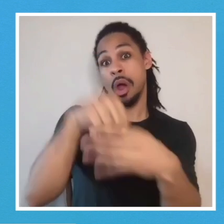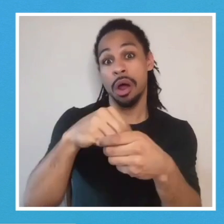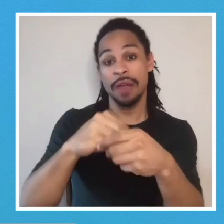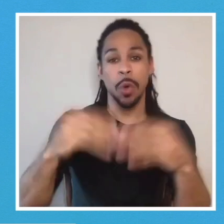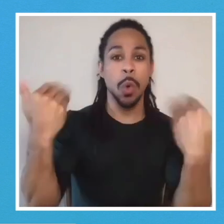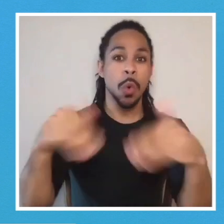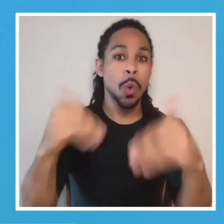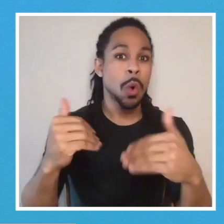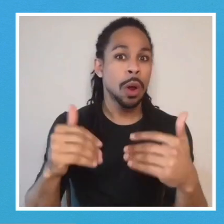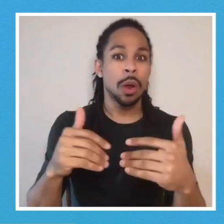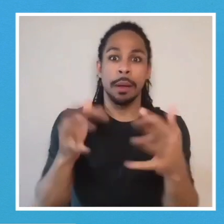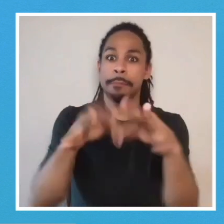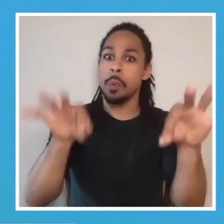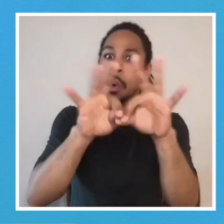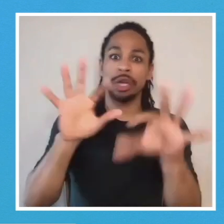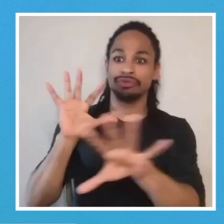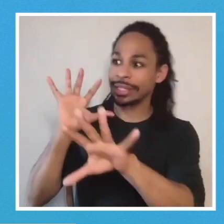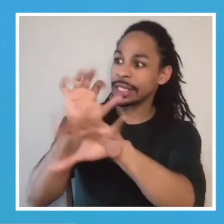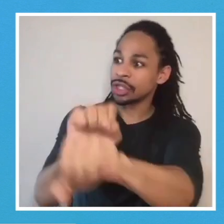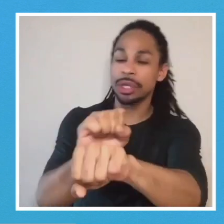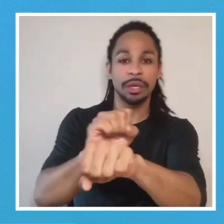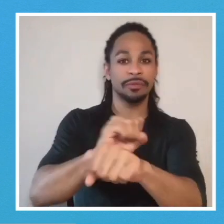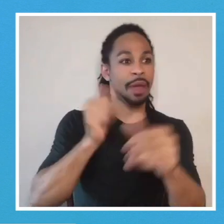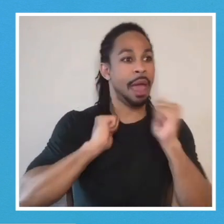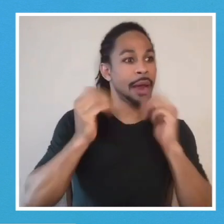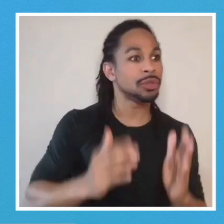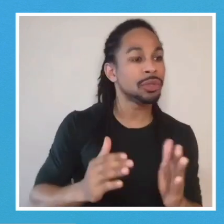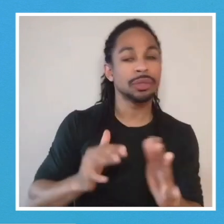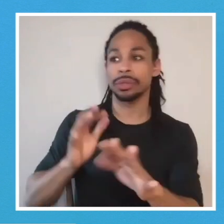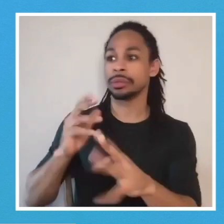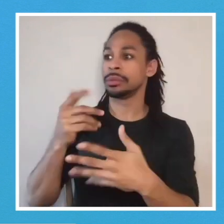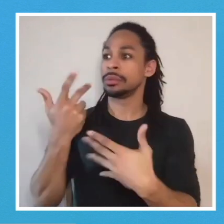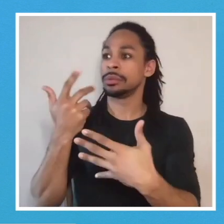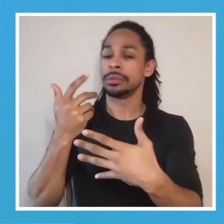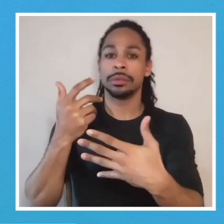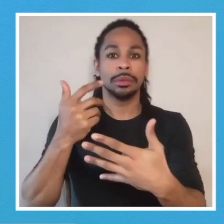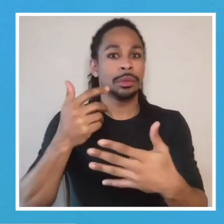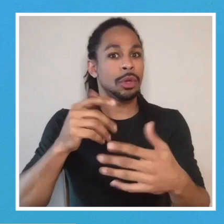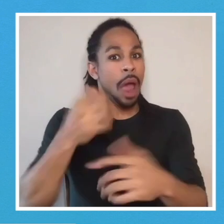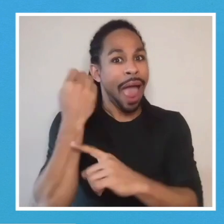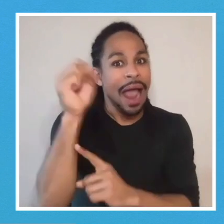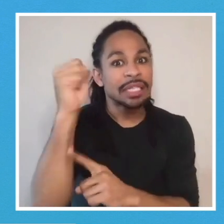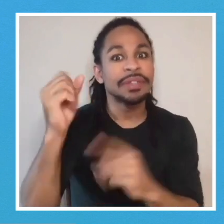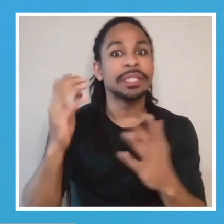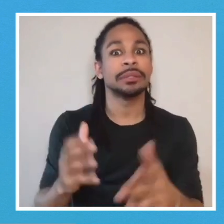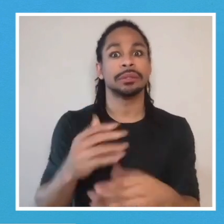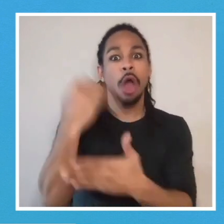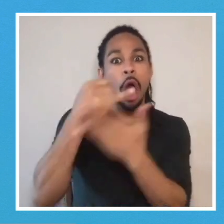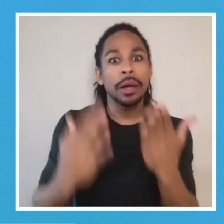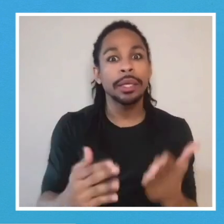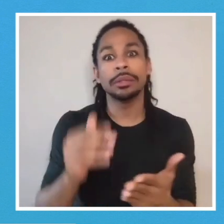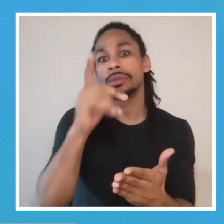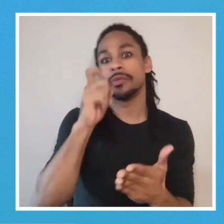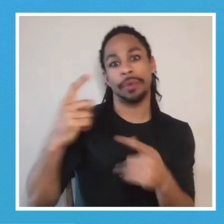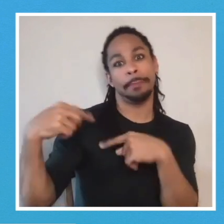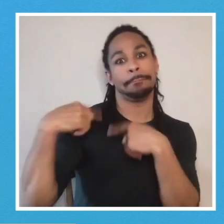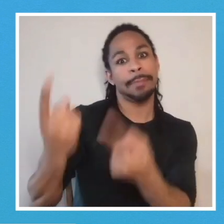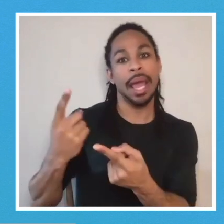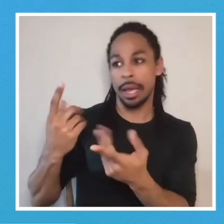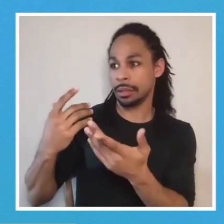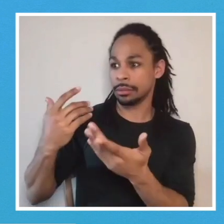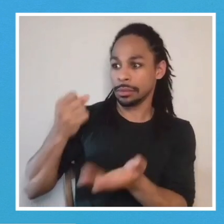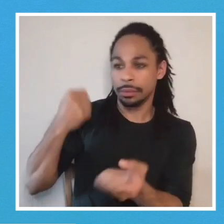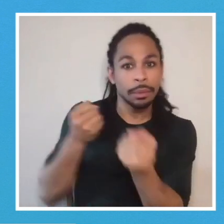tradition of actors, musicians, activists, artists who are been carrying this work since the beginning of